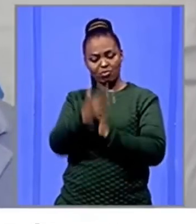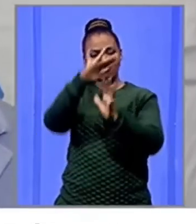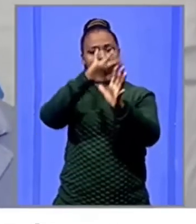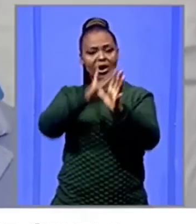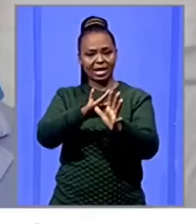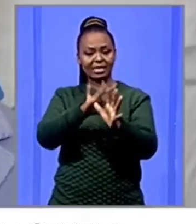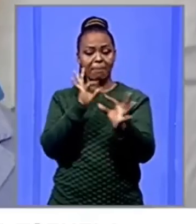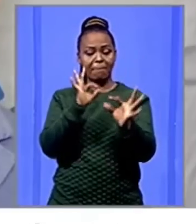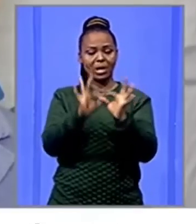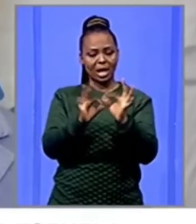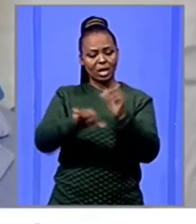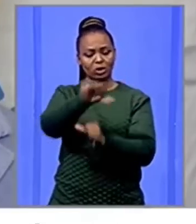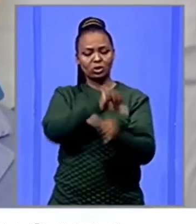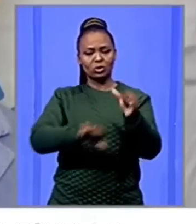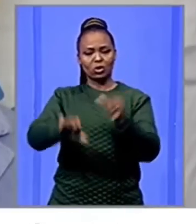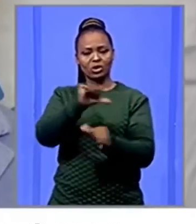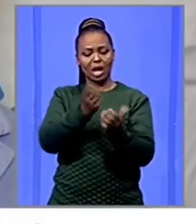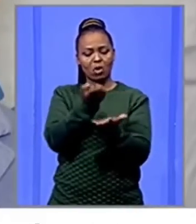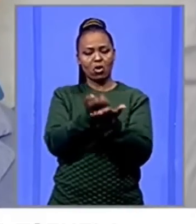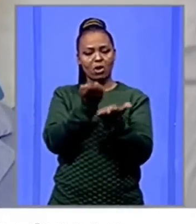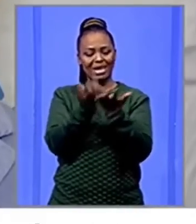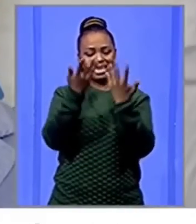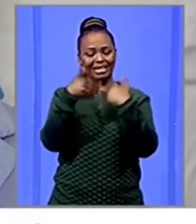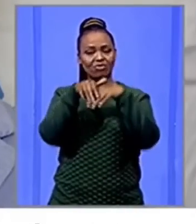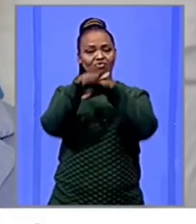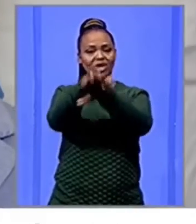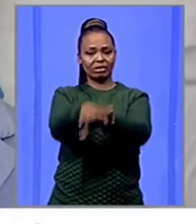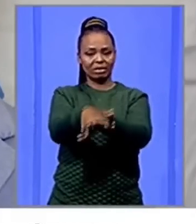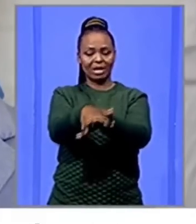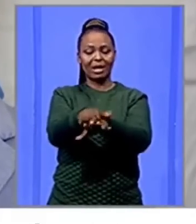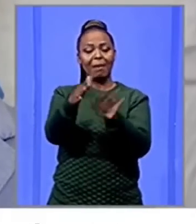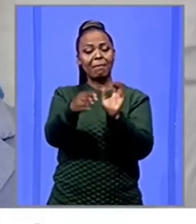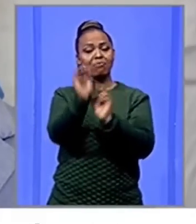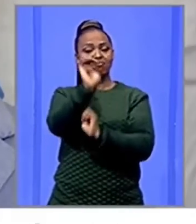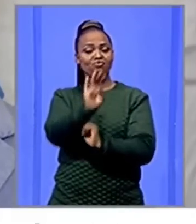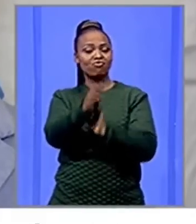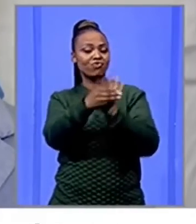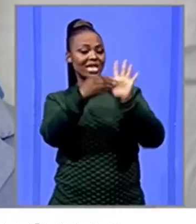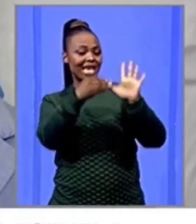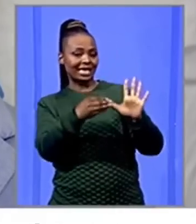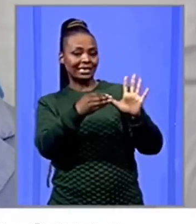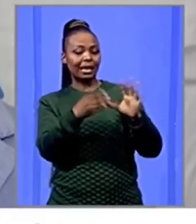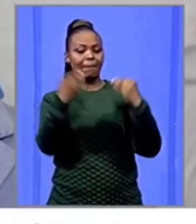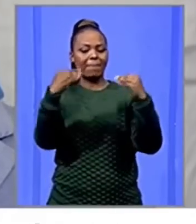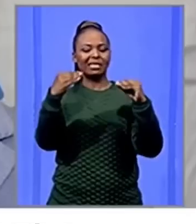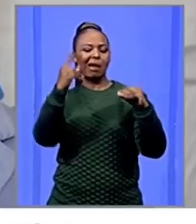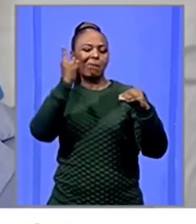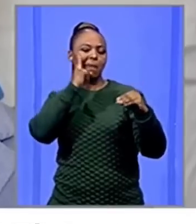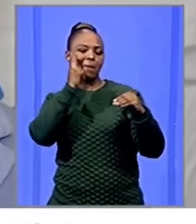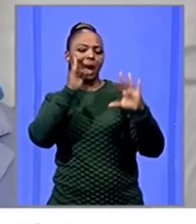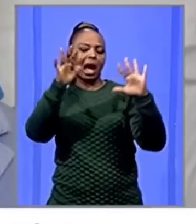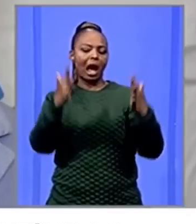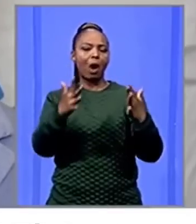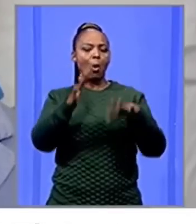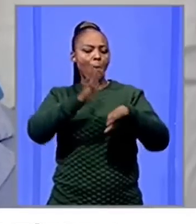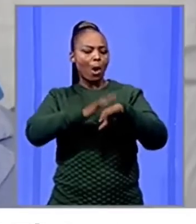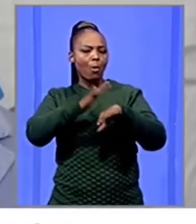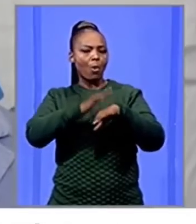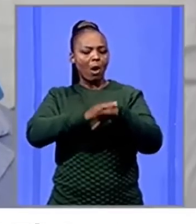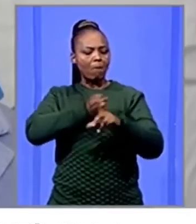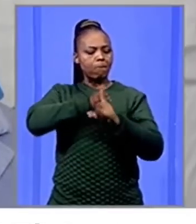economic integration. The BRICS business work will continue to look at how do we deepen trade, particularly